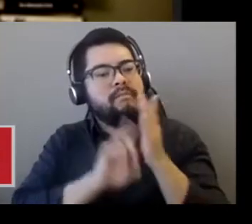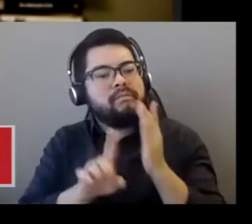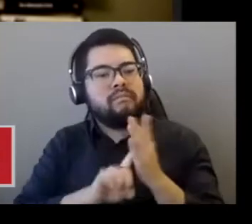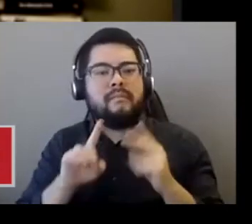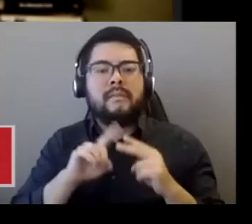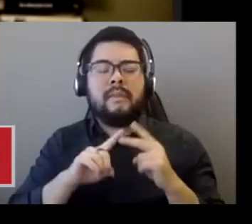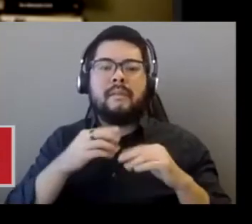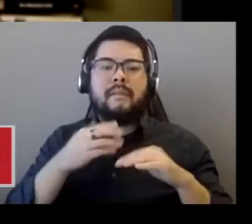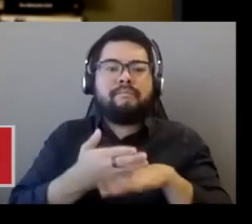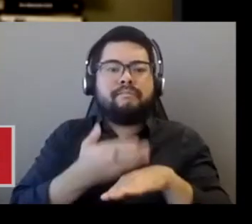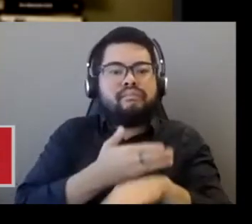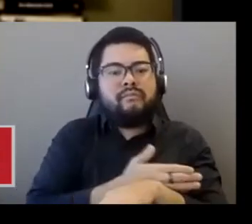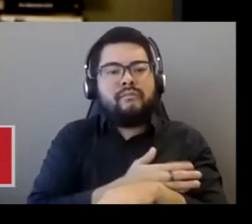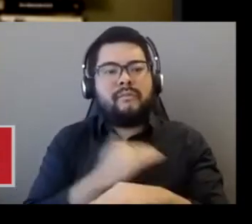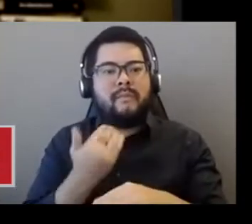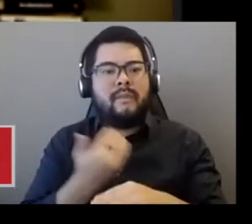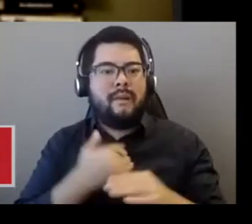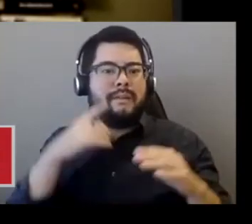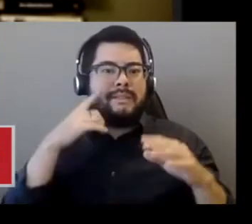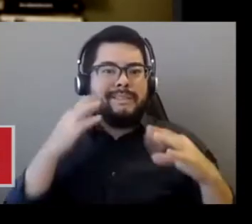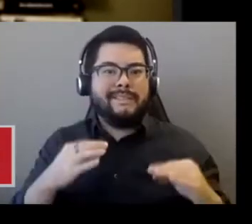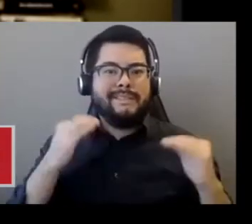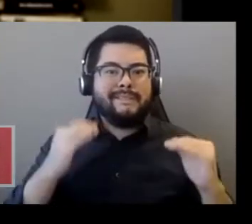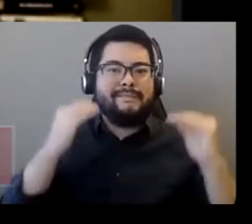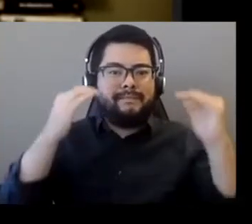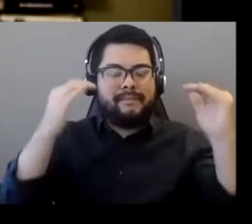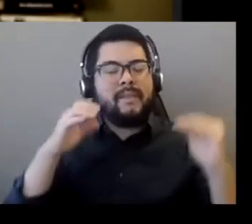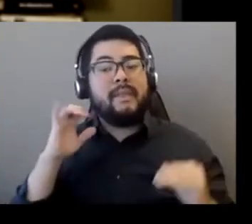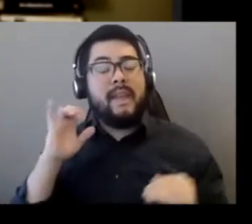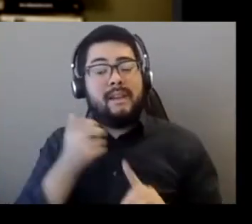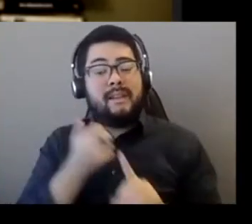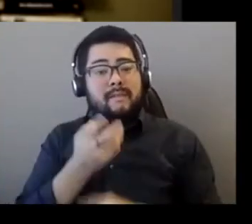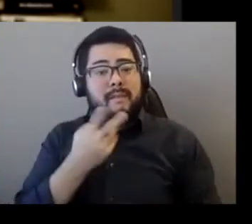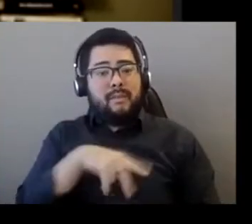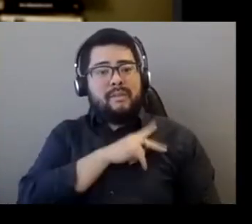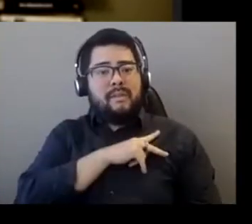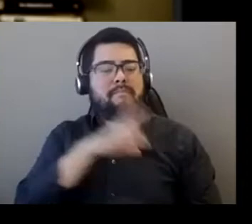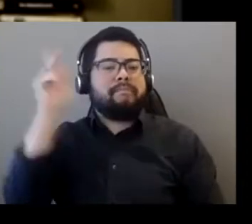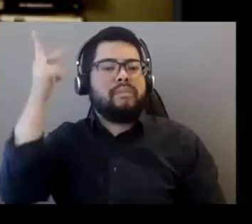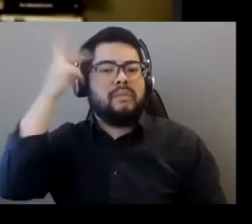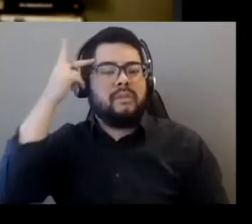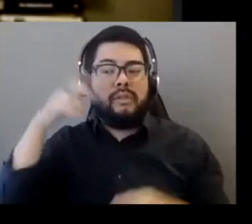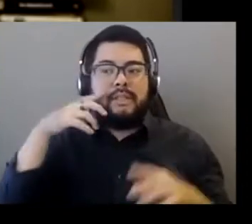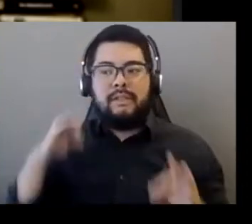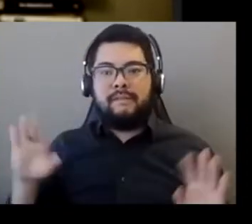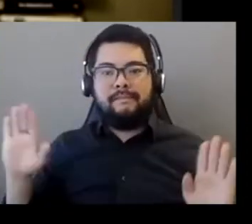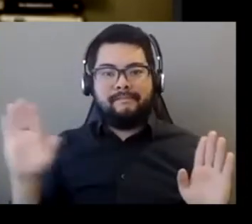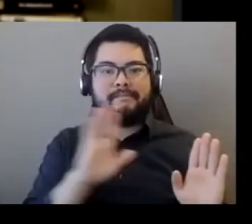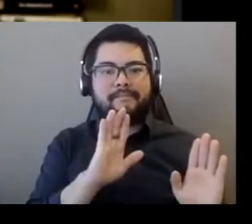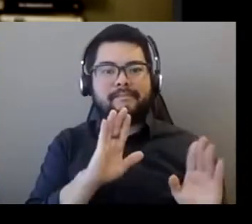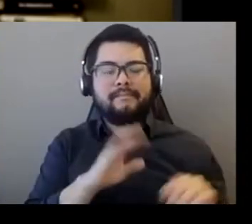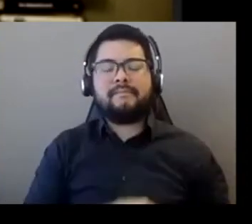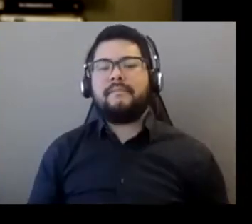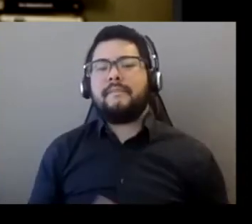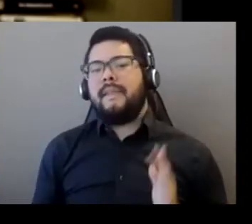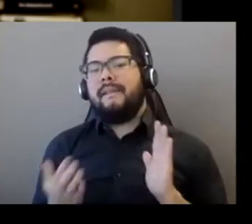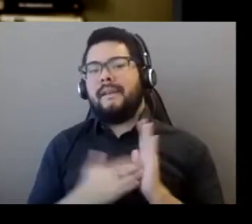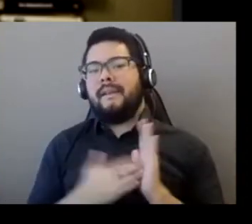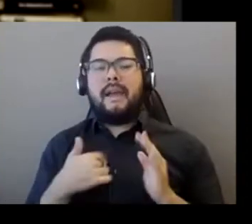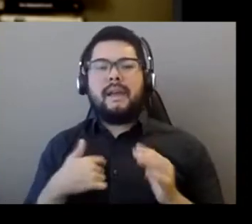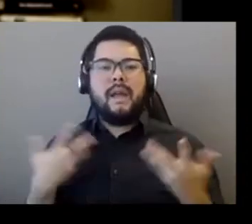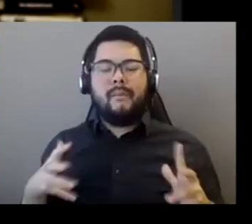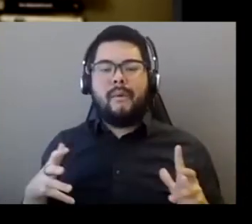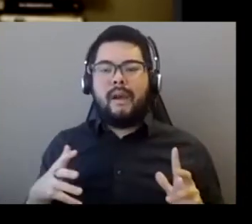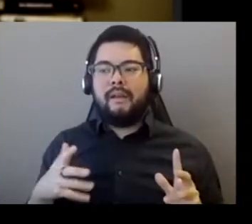movements. And that's a, that is just a personal choice, a political choice they've made. So again, I don't want to make this into a